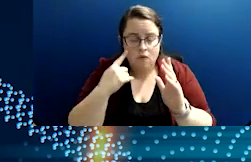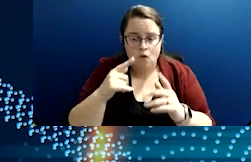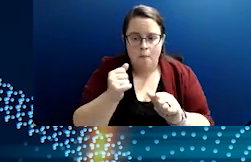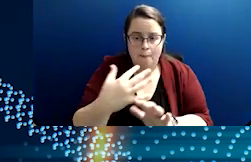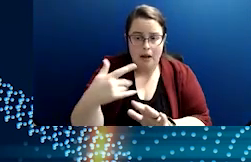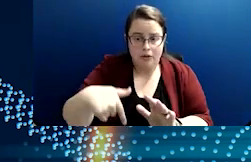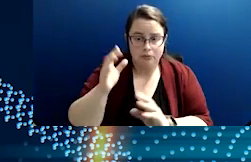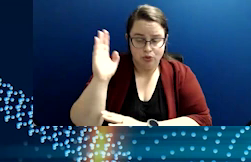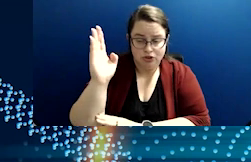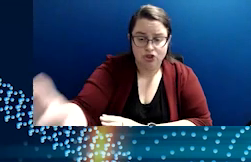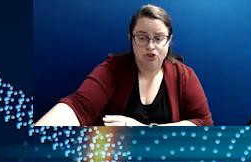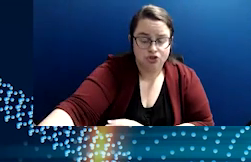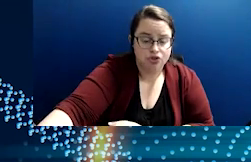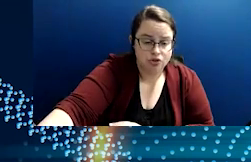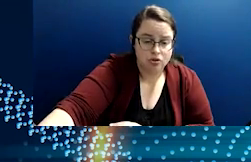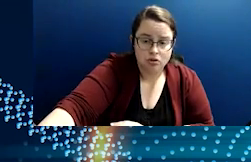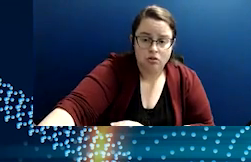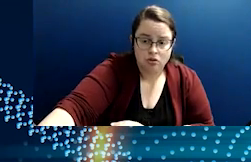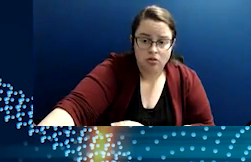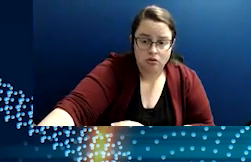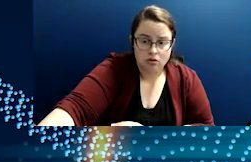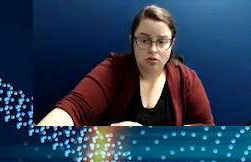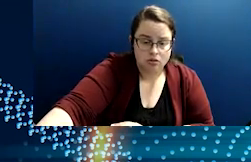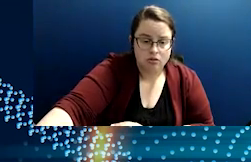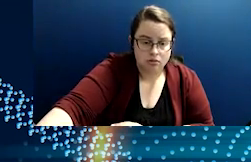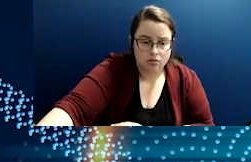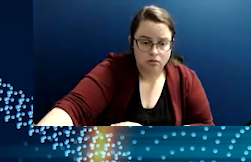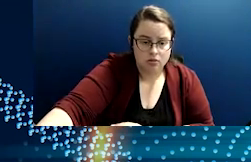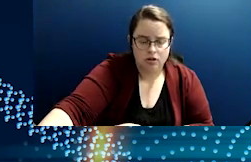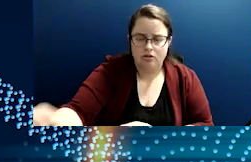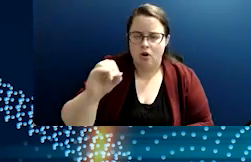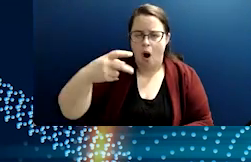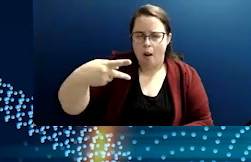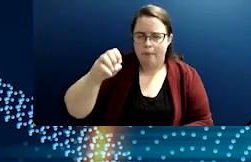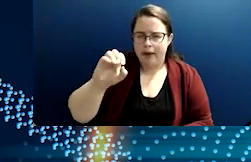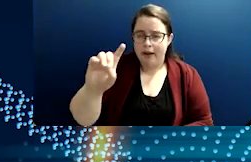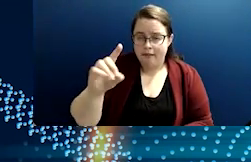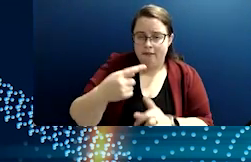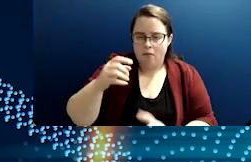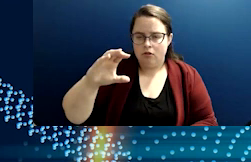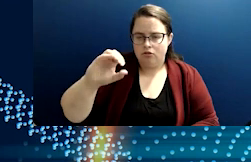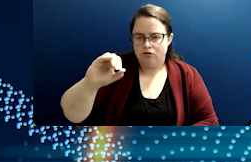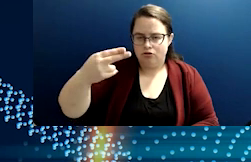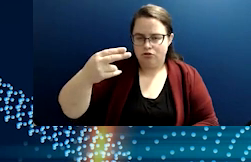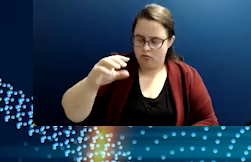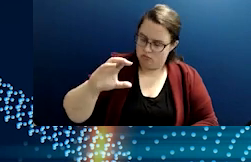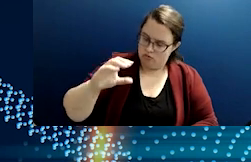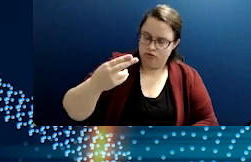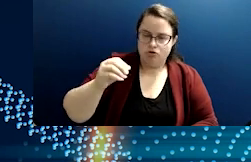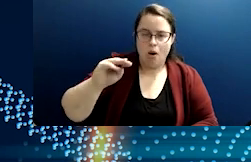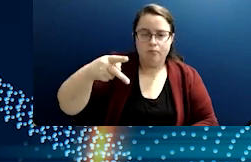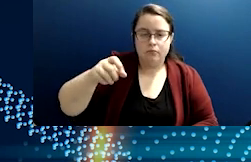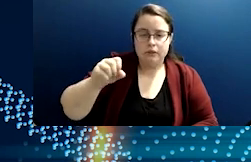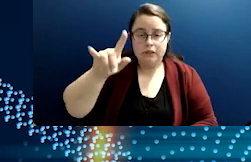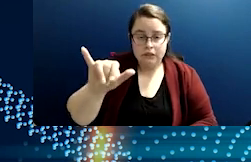presentation. There's an op-ed that Chomsky wrote, just basically talking about the difference between